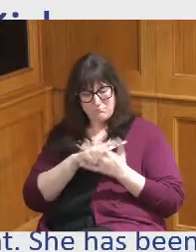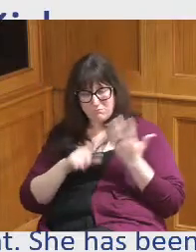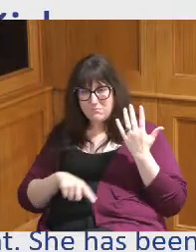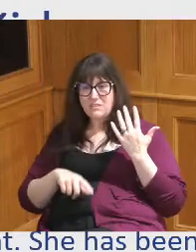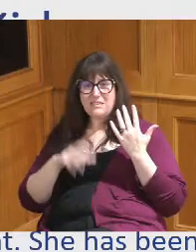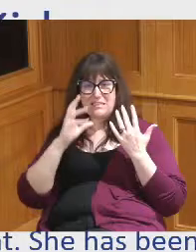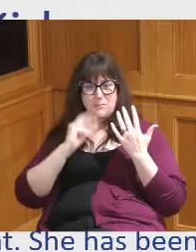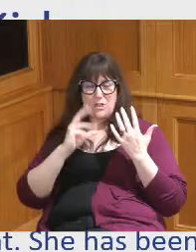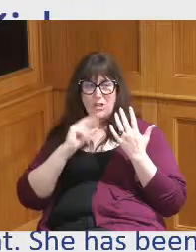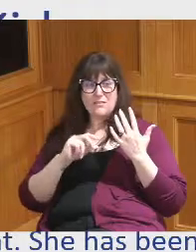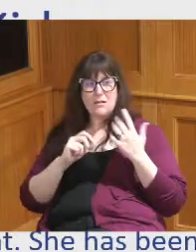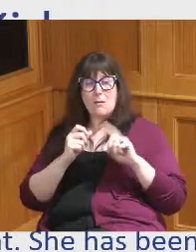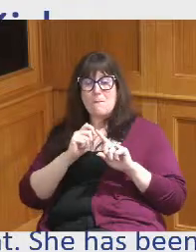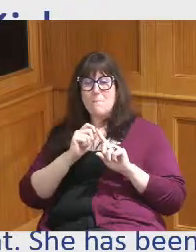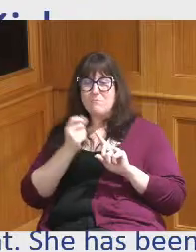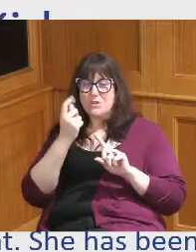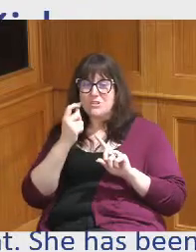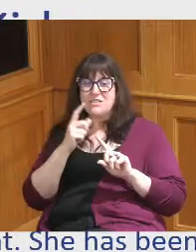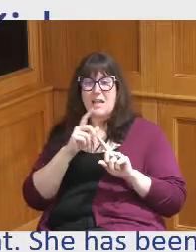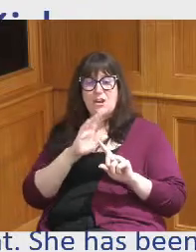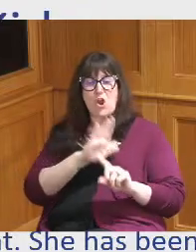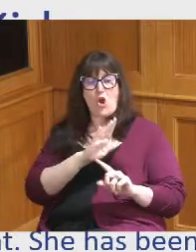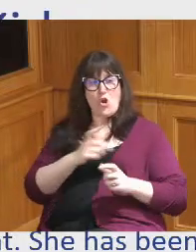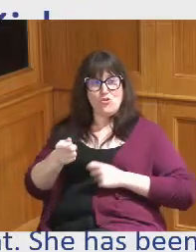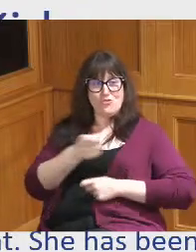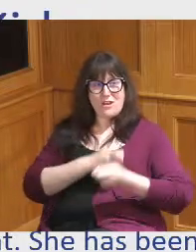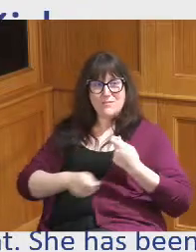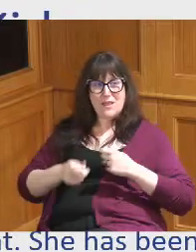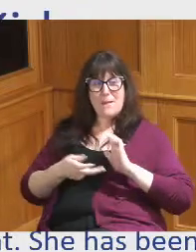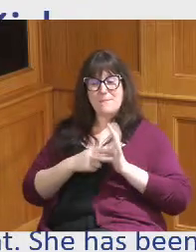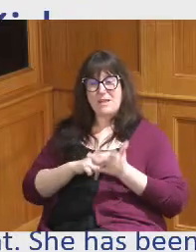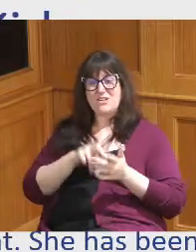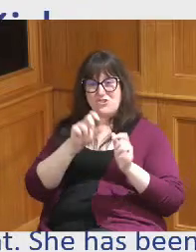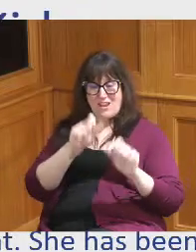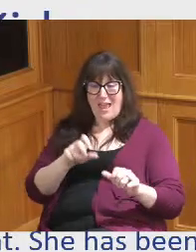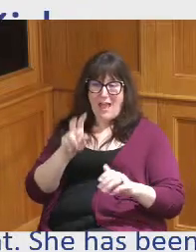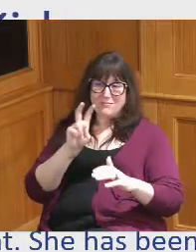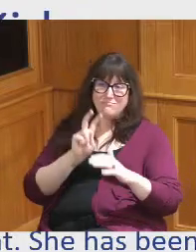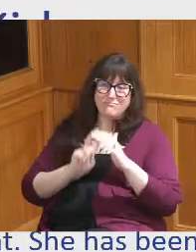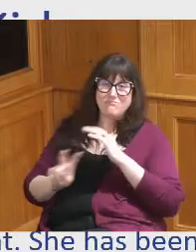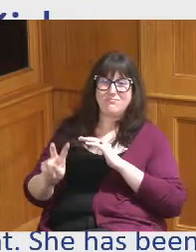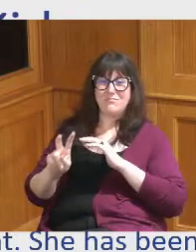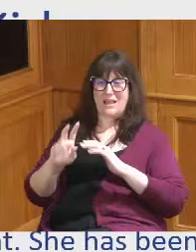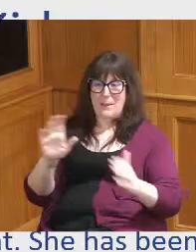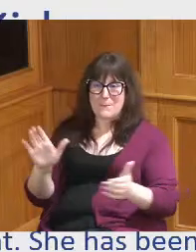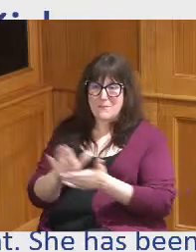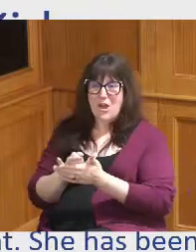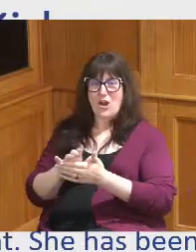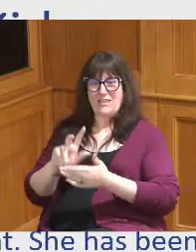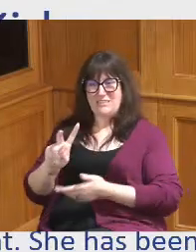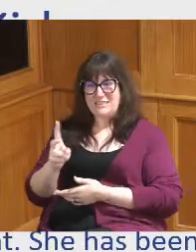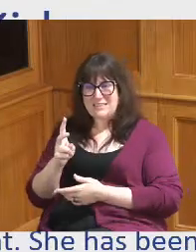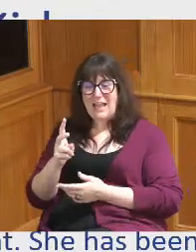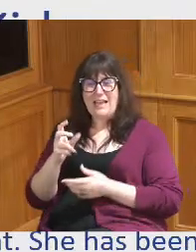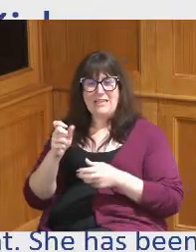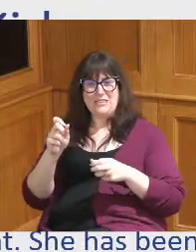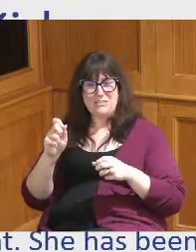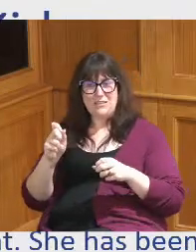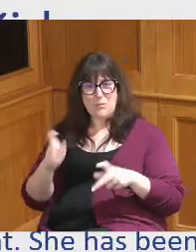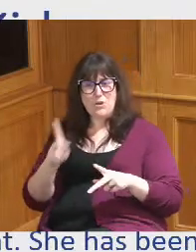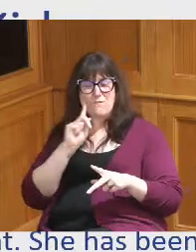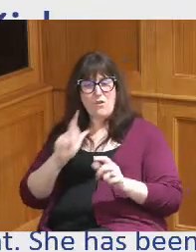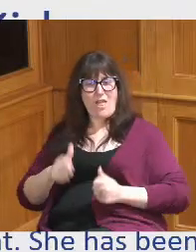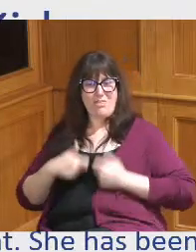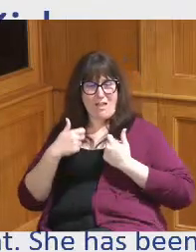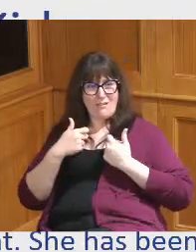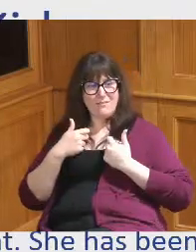of getting married and having a family. A living kidney donor would give Carmelita a second chance at life. And on behalf of